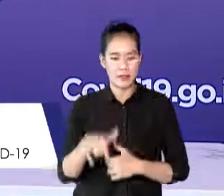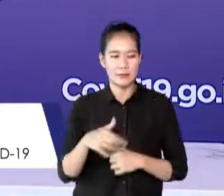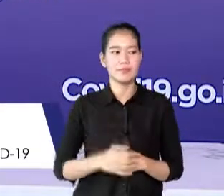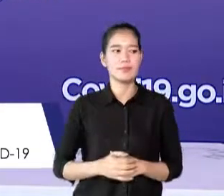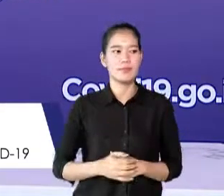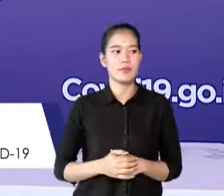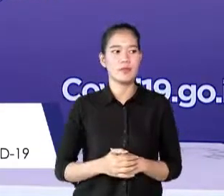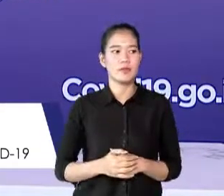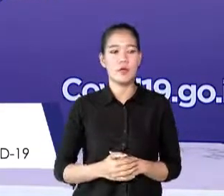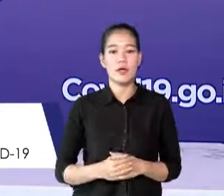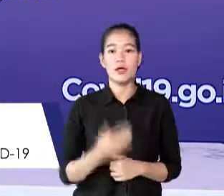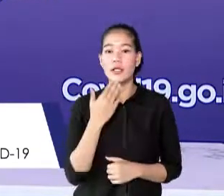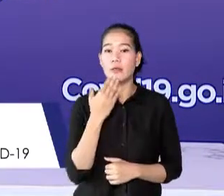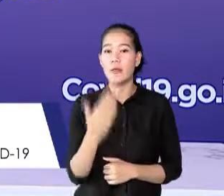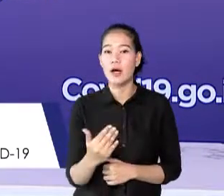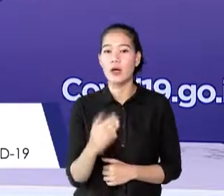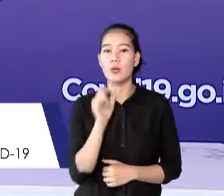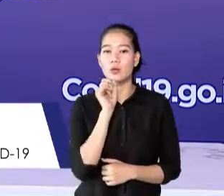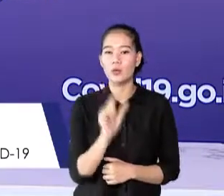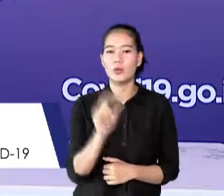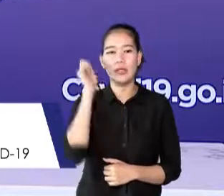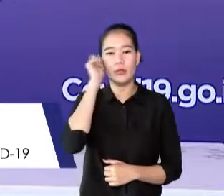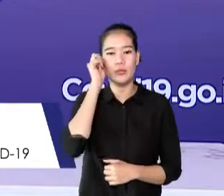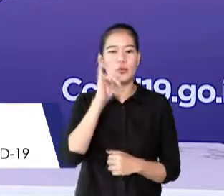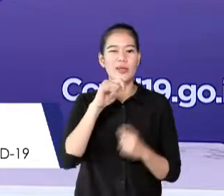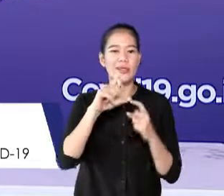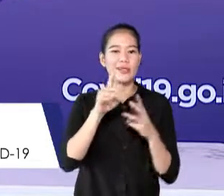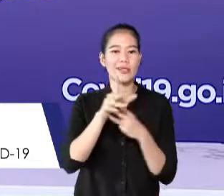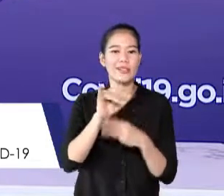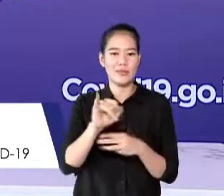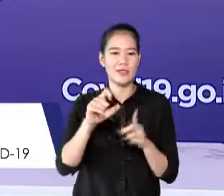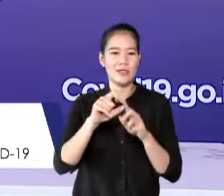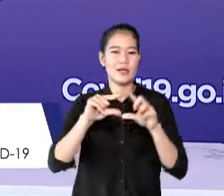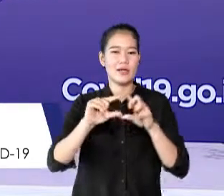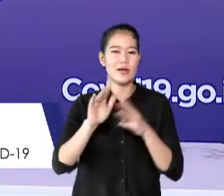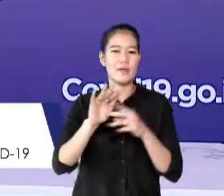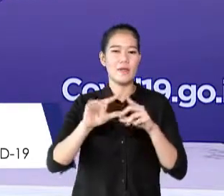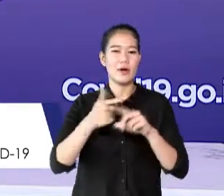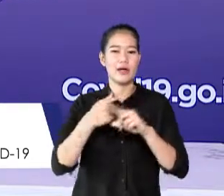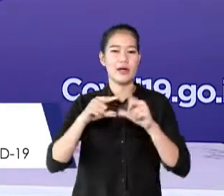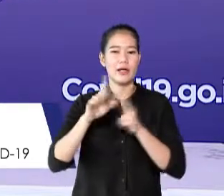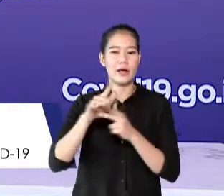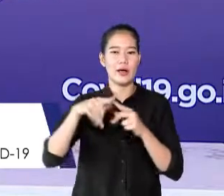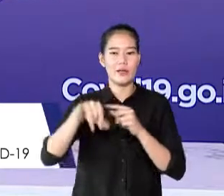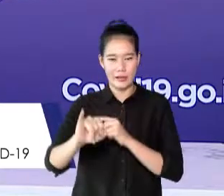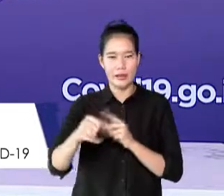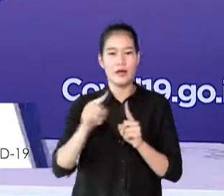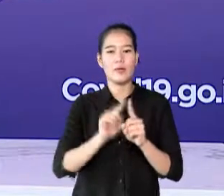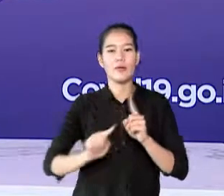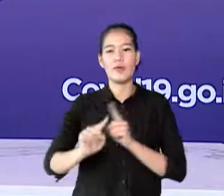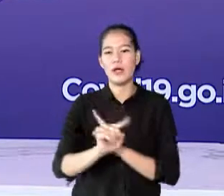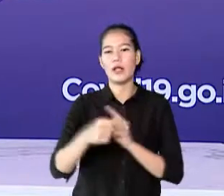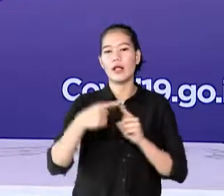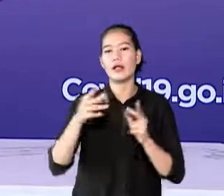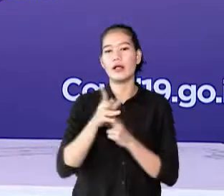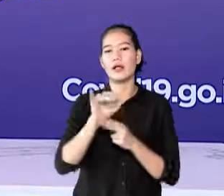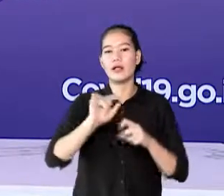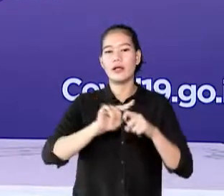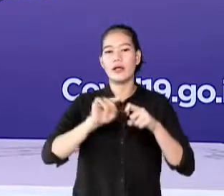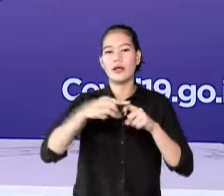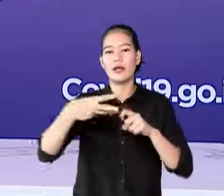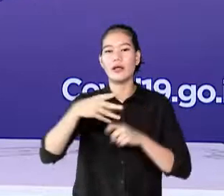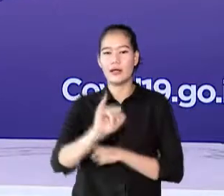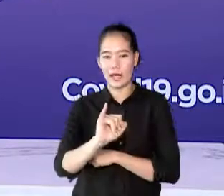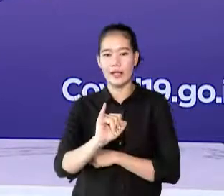thank to Ms. Ismi Damayanti from the Nikkei ASEAN Review